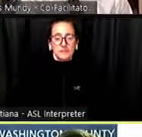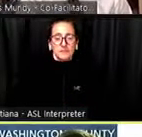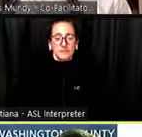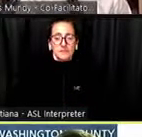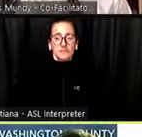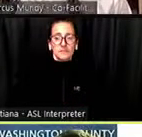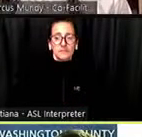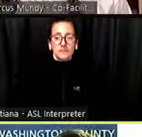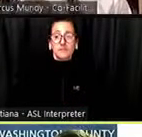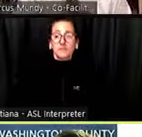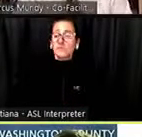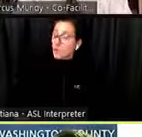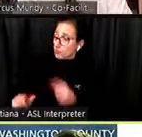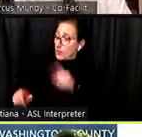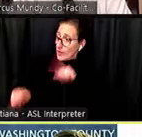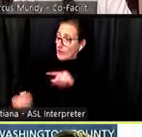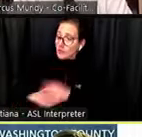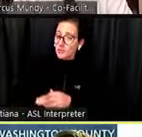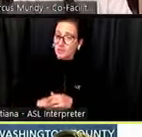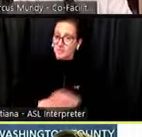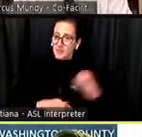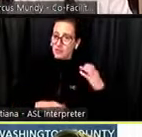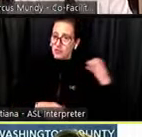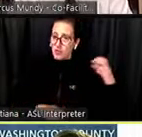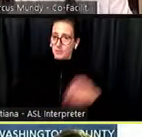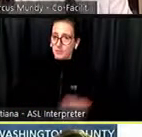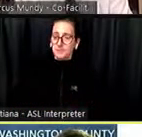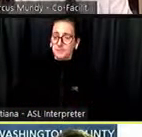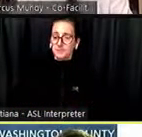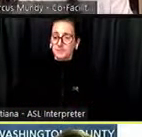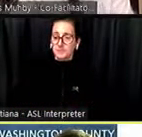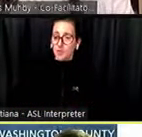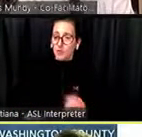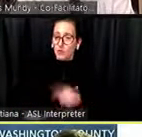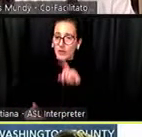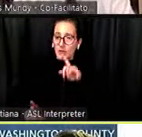I can take a crack at that latter question.